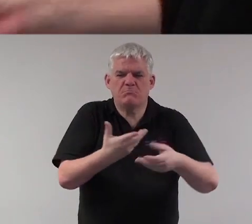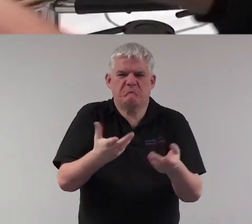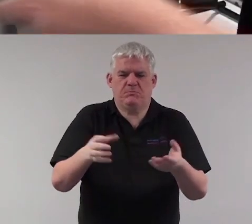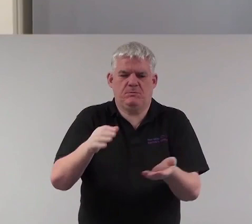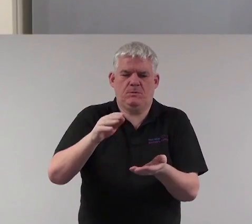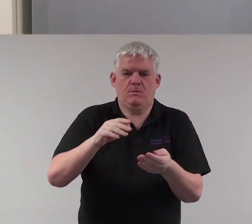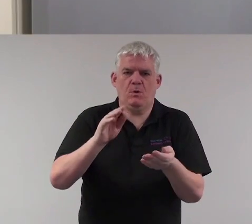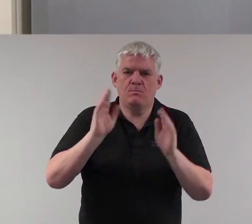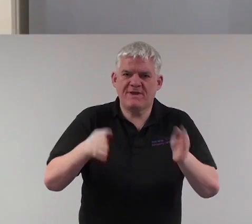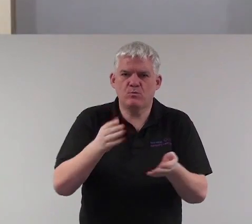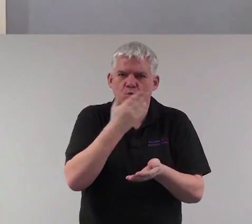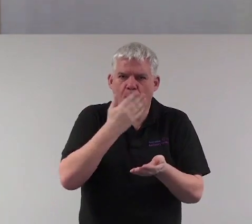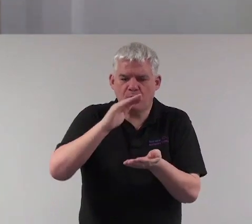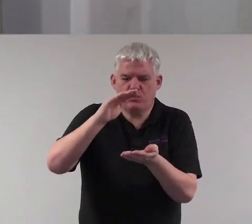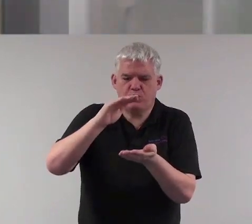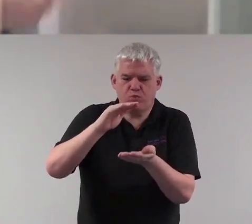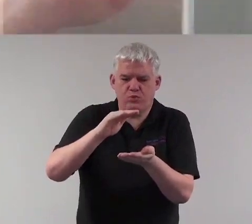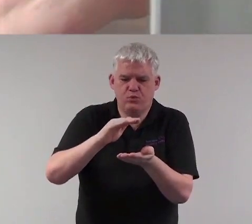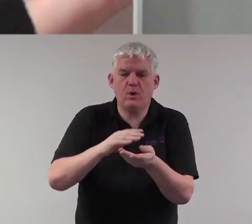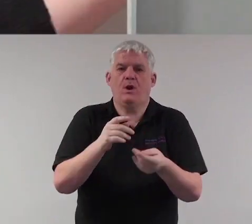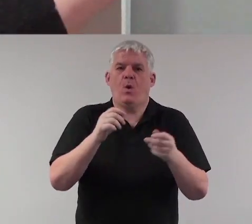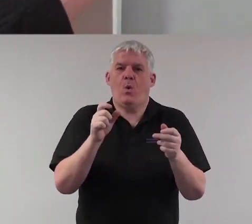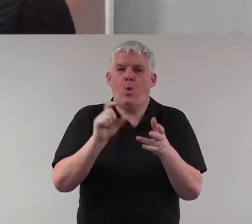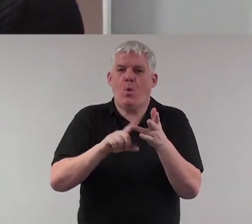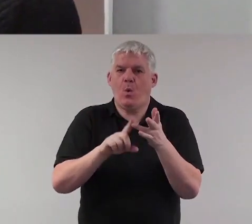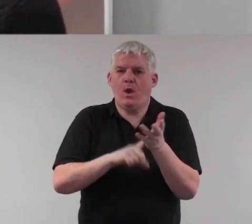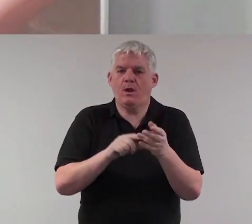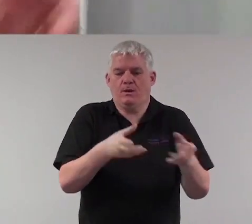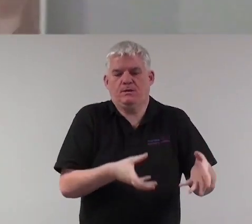Kirsty puts the tub into the fridge.